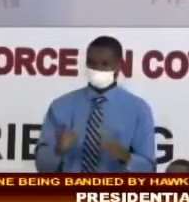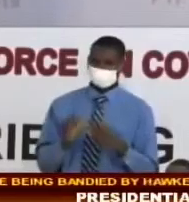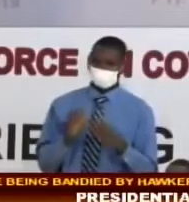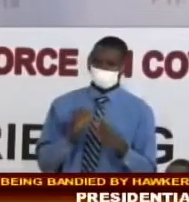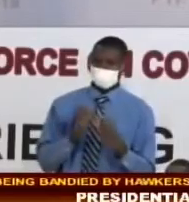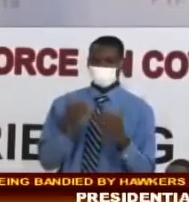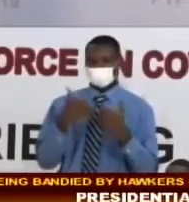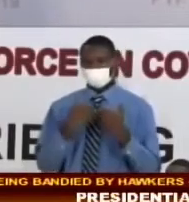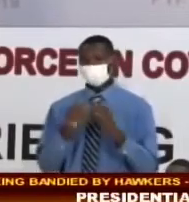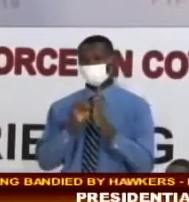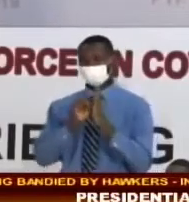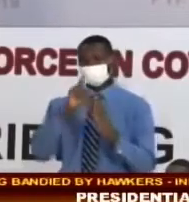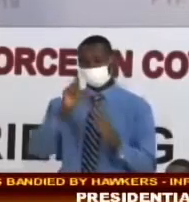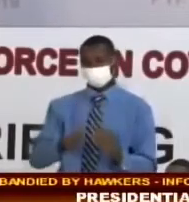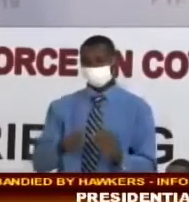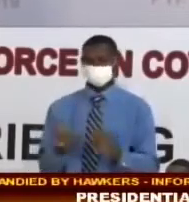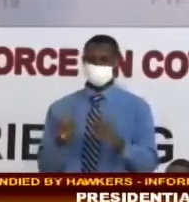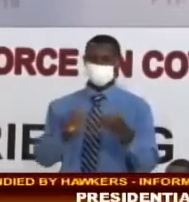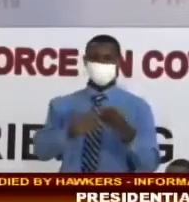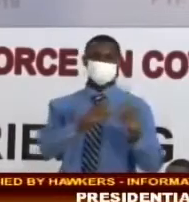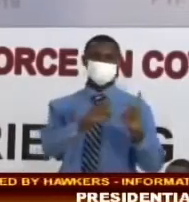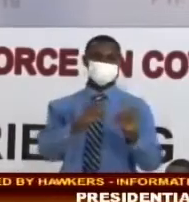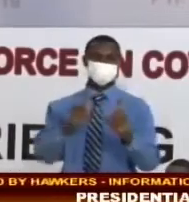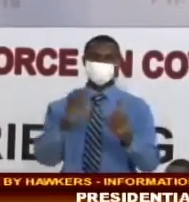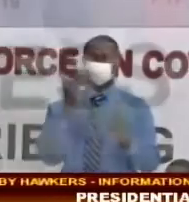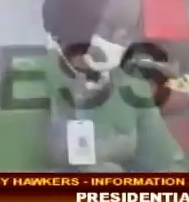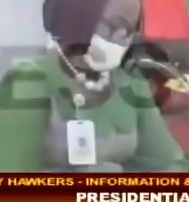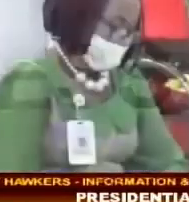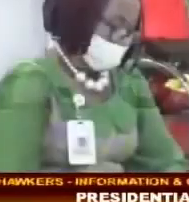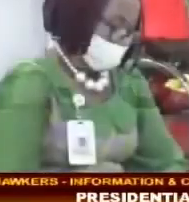for routine testing. Thank you.